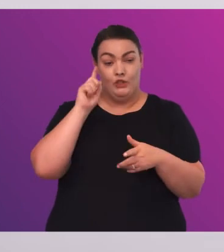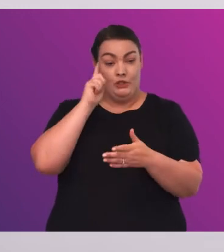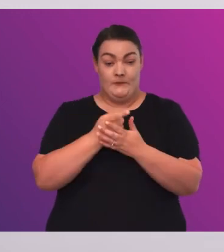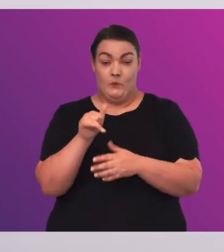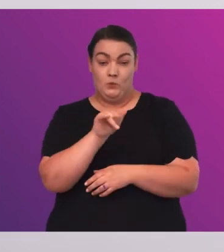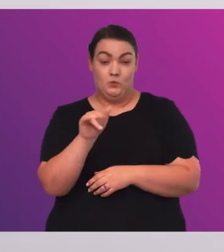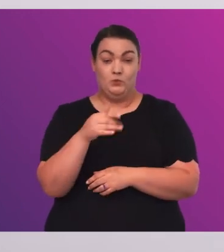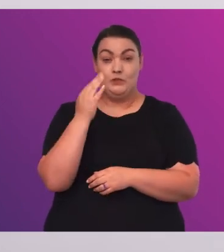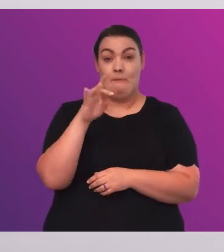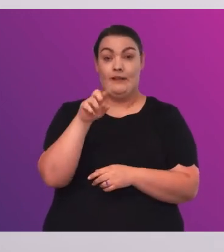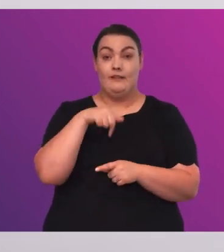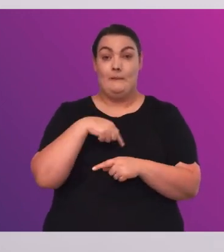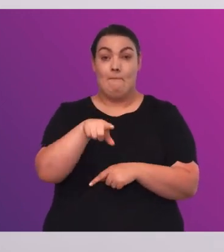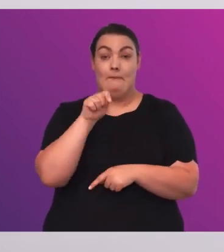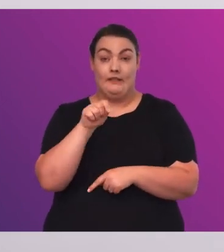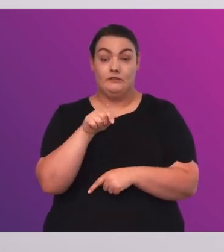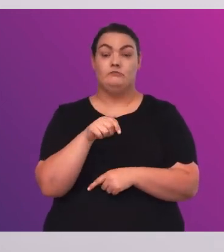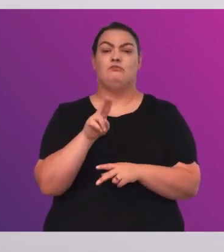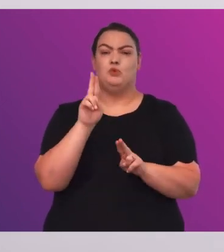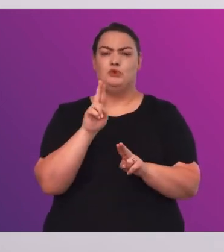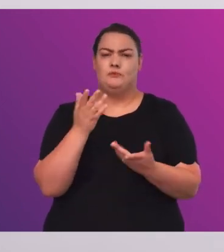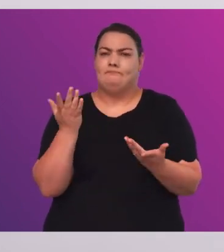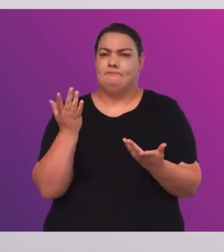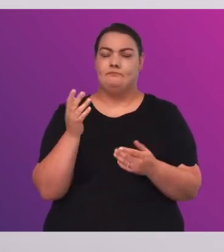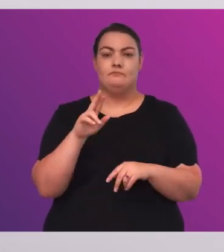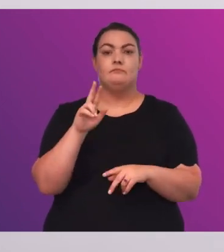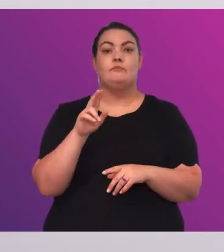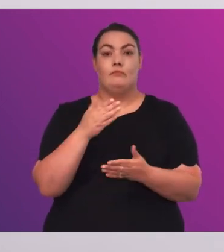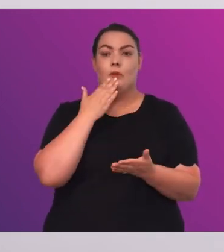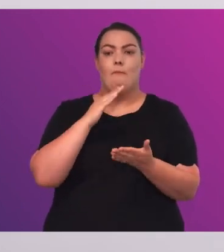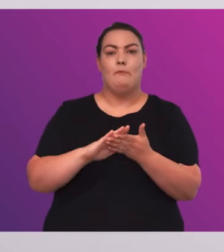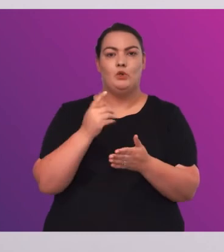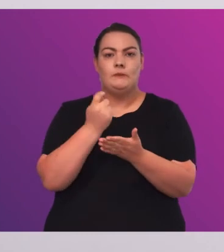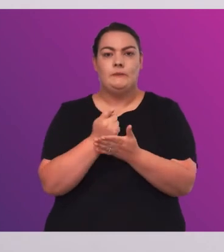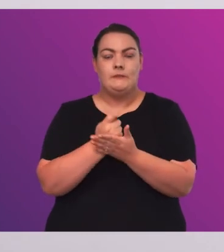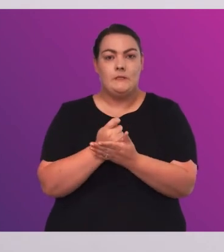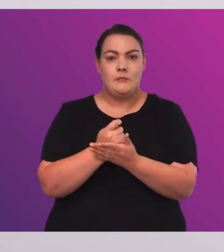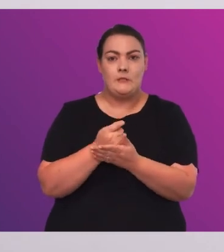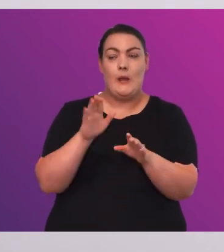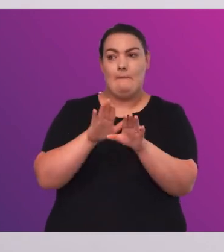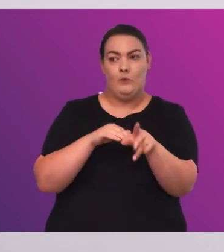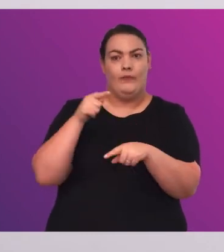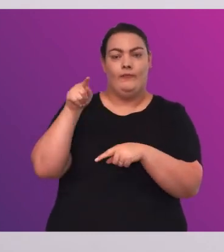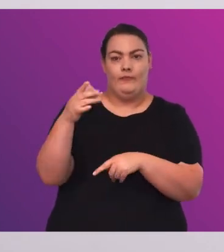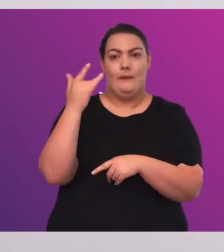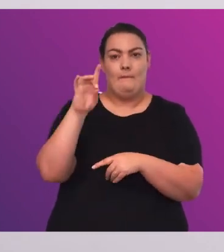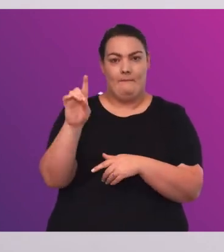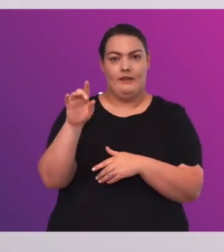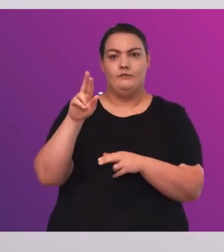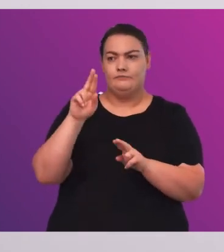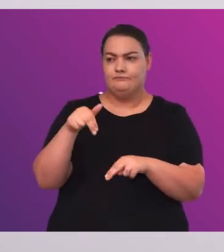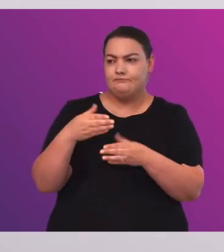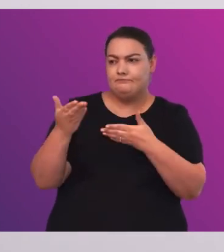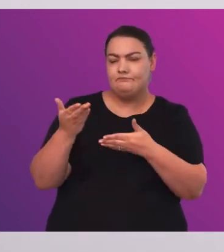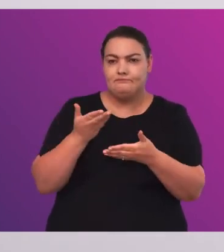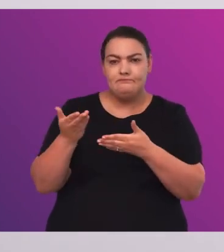for you, you should make an appointment to open your account. It's very important to make an appointment in advance so